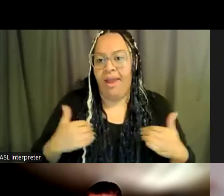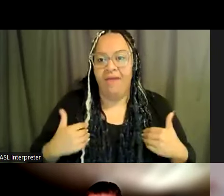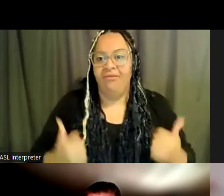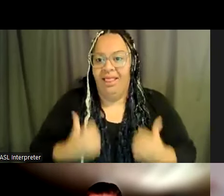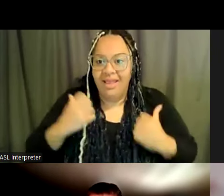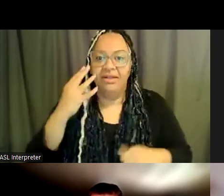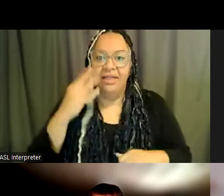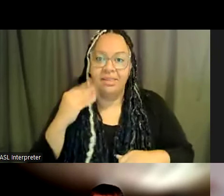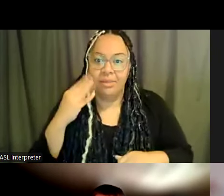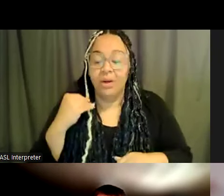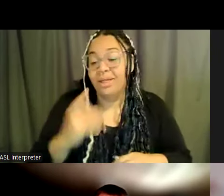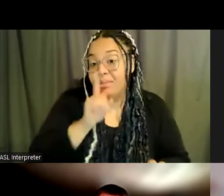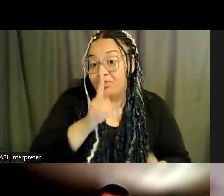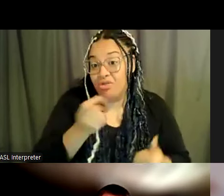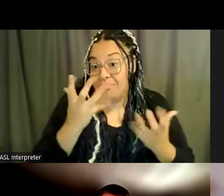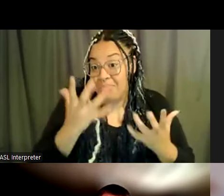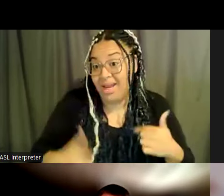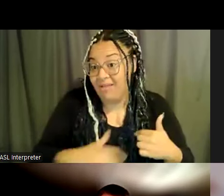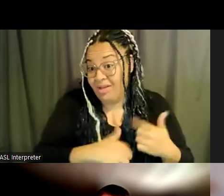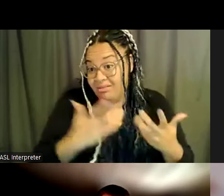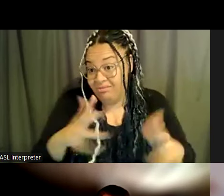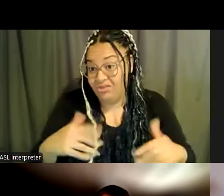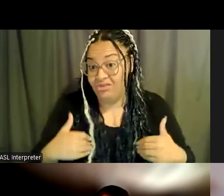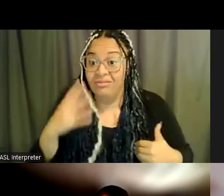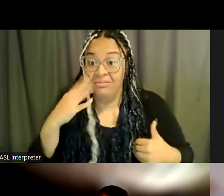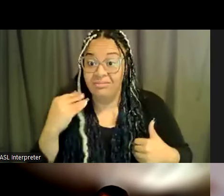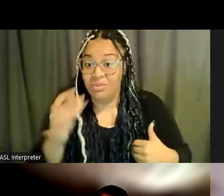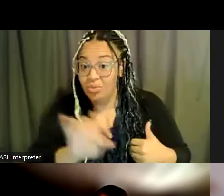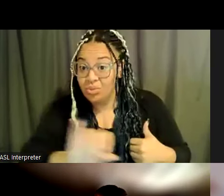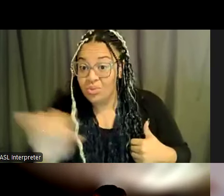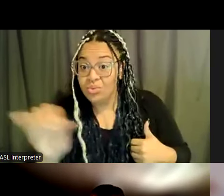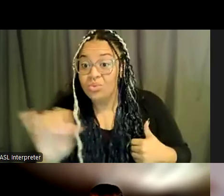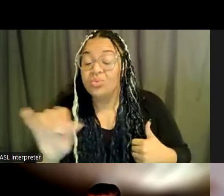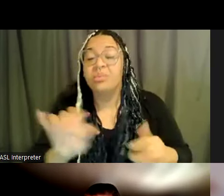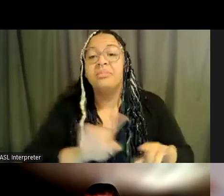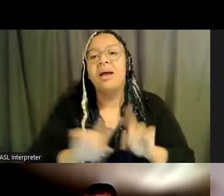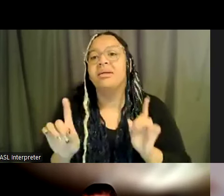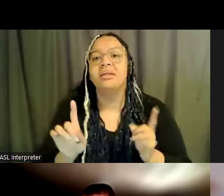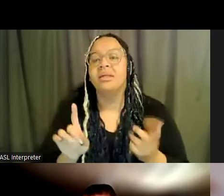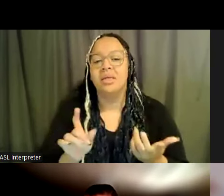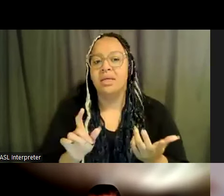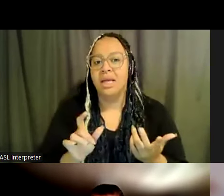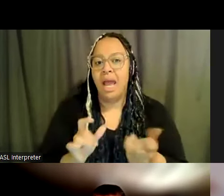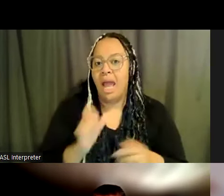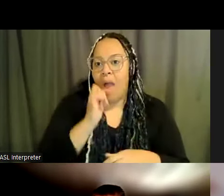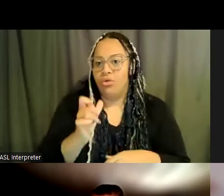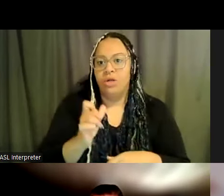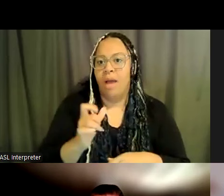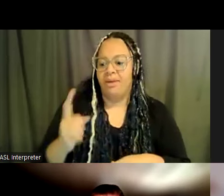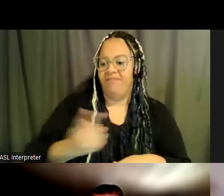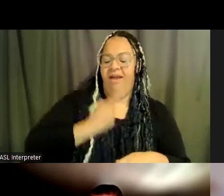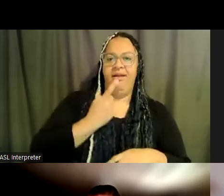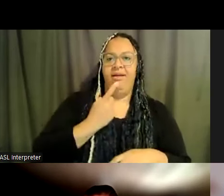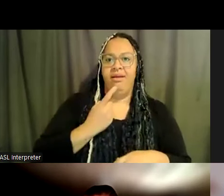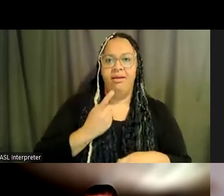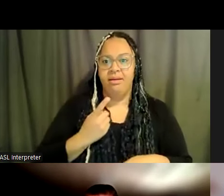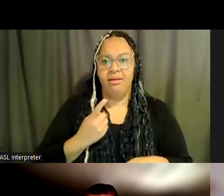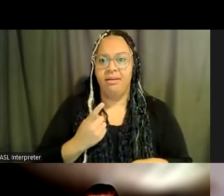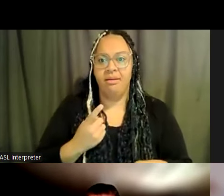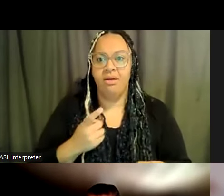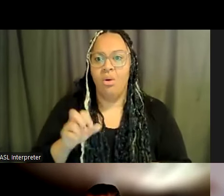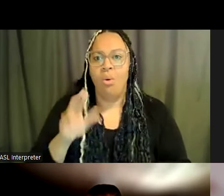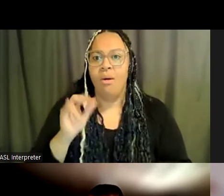as I'm sure many of us in this room are. And again, I won't take any disrespect if I think we record this. So if you need to come